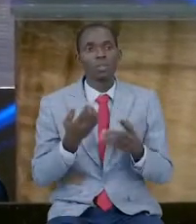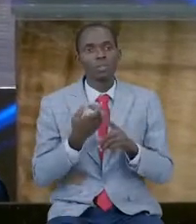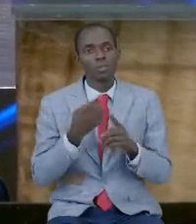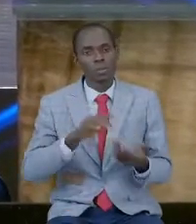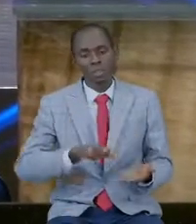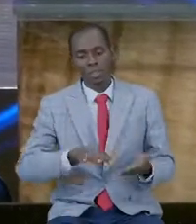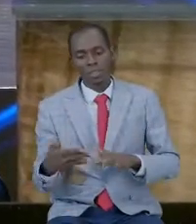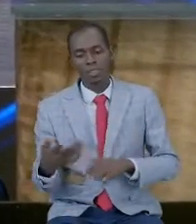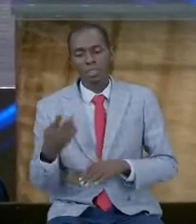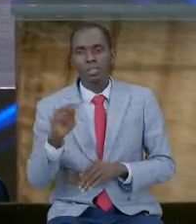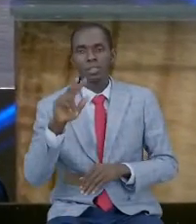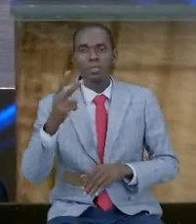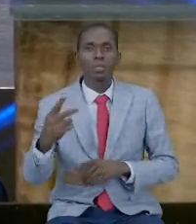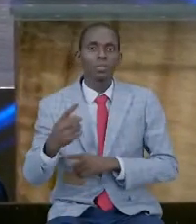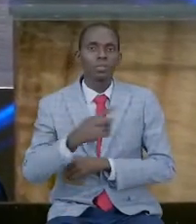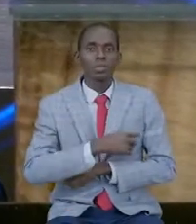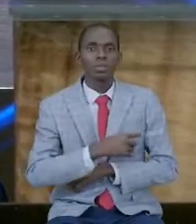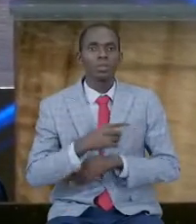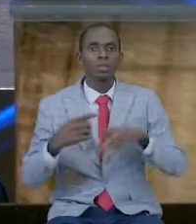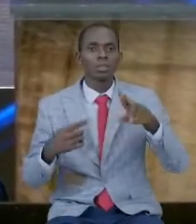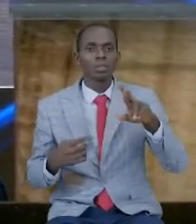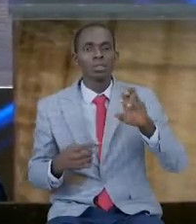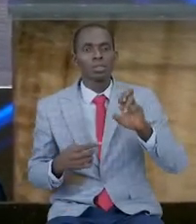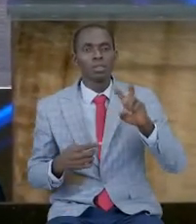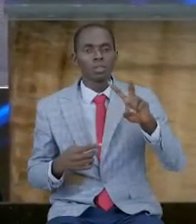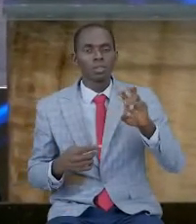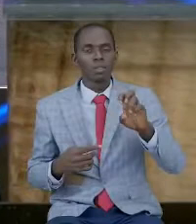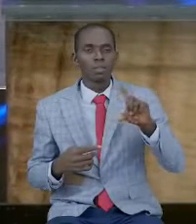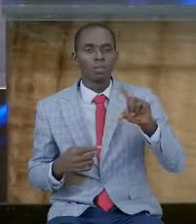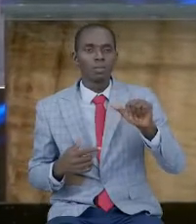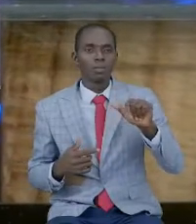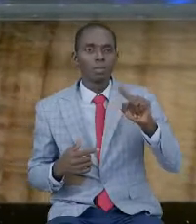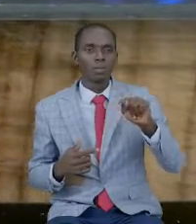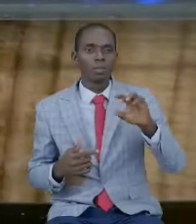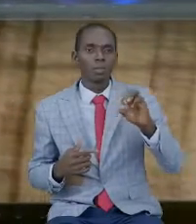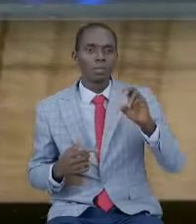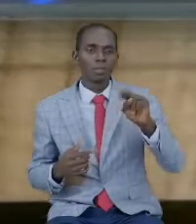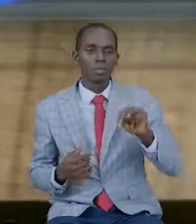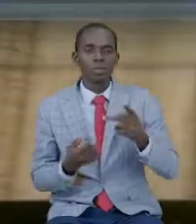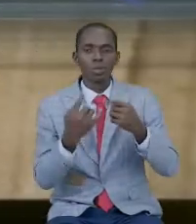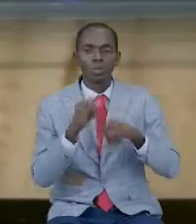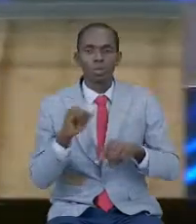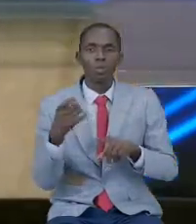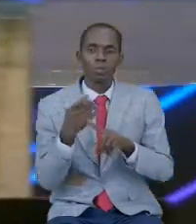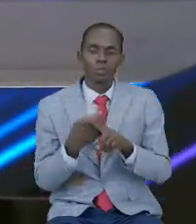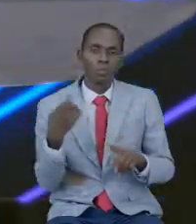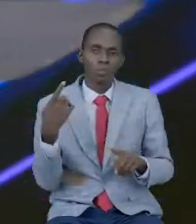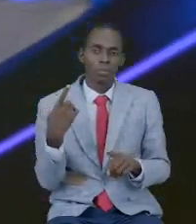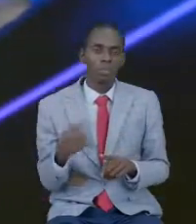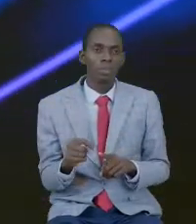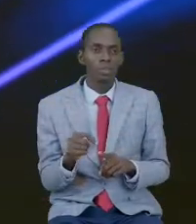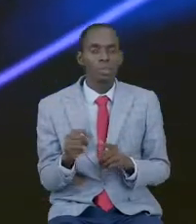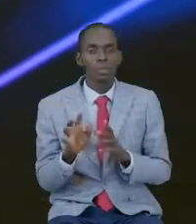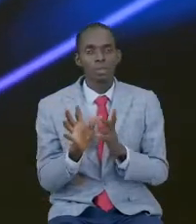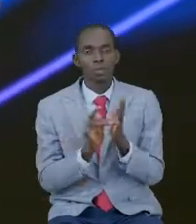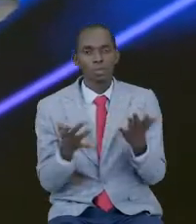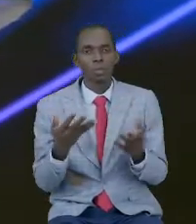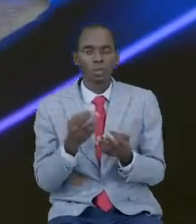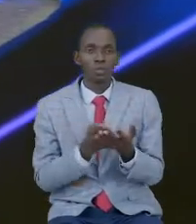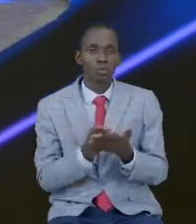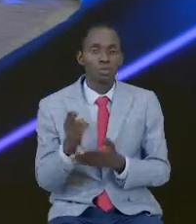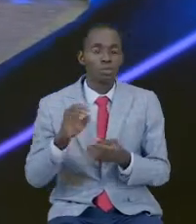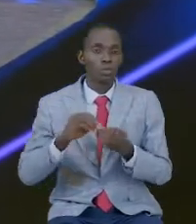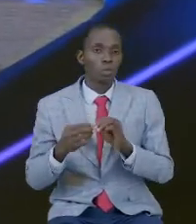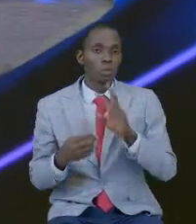third day. Revelation coming from the scripture of truth. Let's look at number two here.